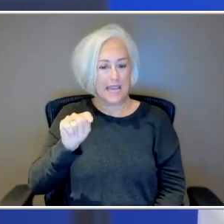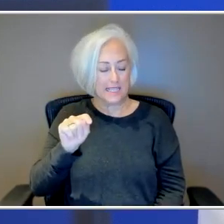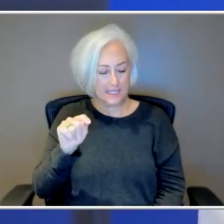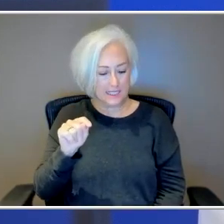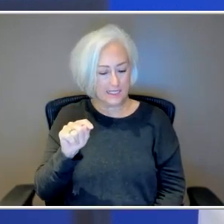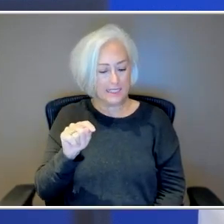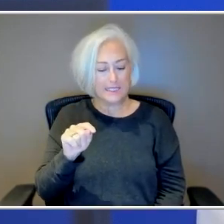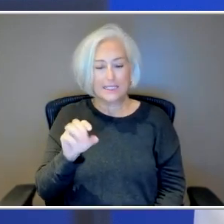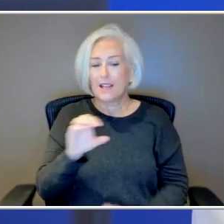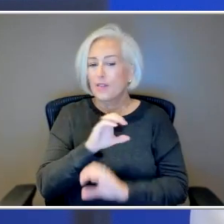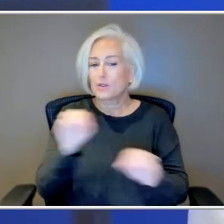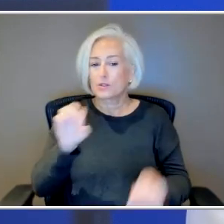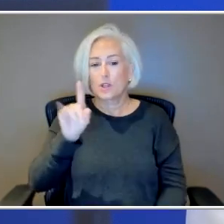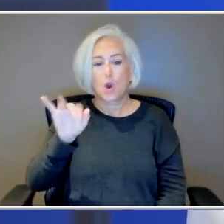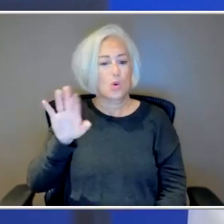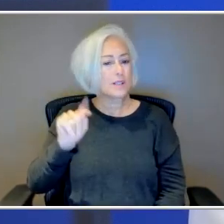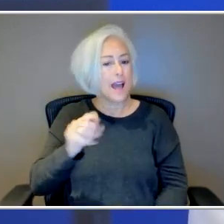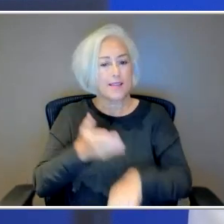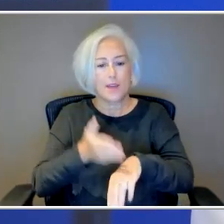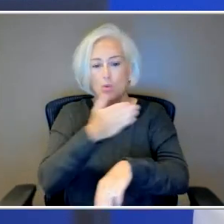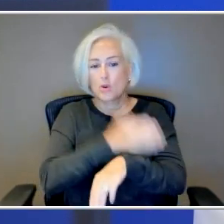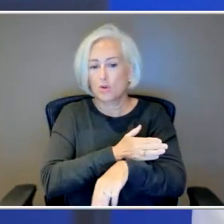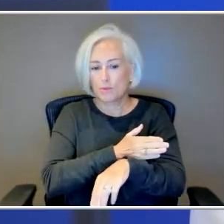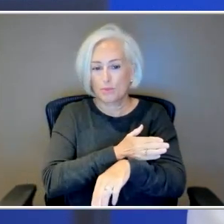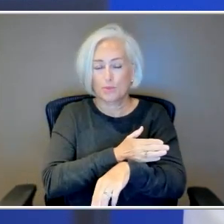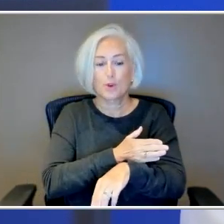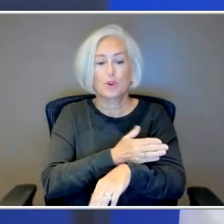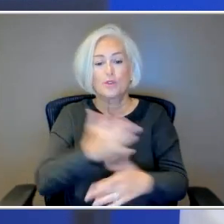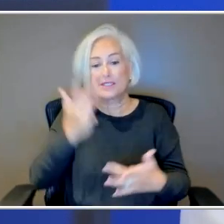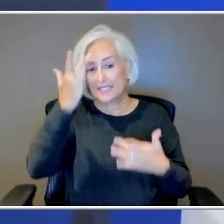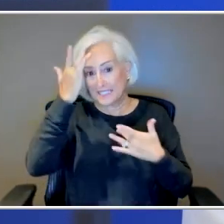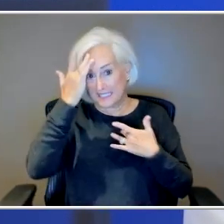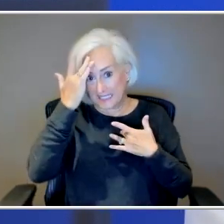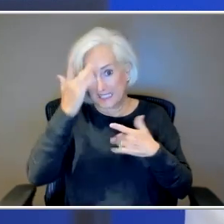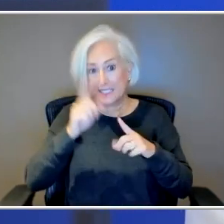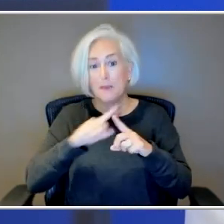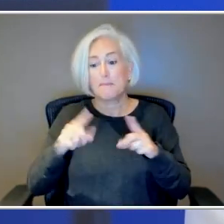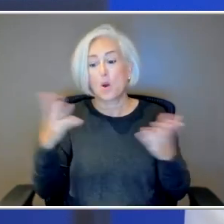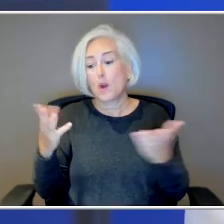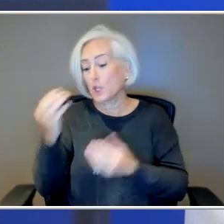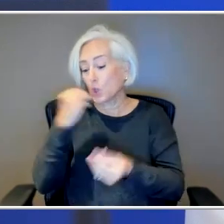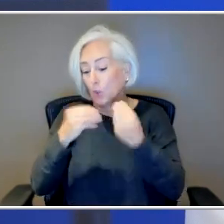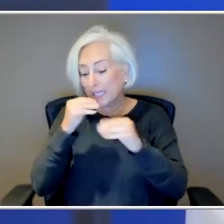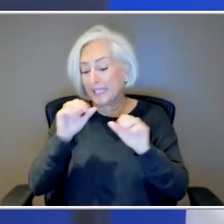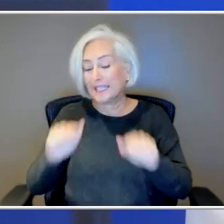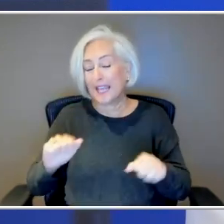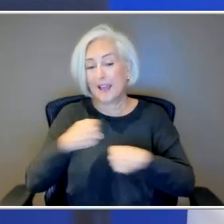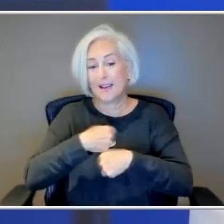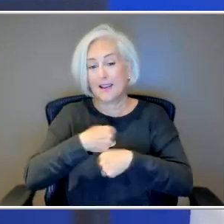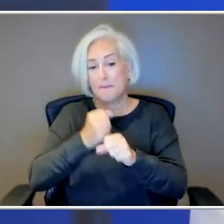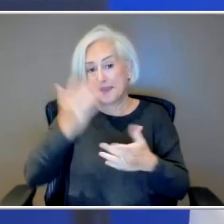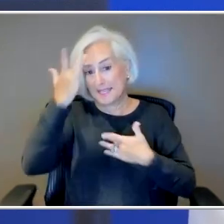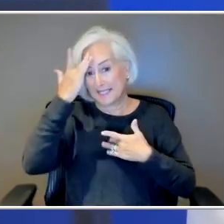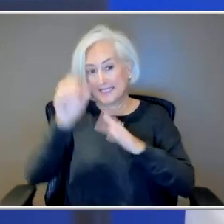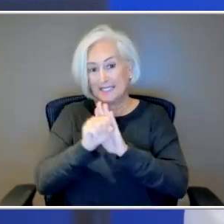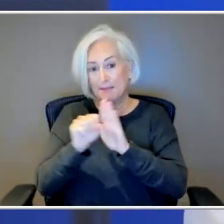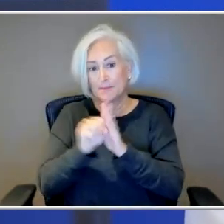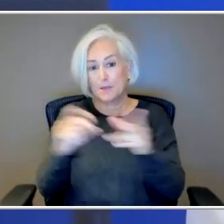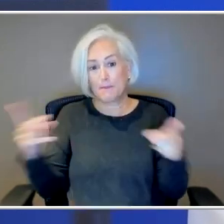make the disease better or worse, but diet can make the symptoms worse. So the only food that was studied, actually, there was